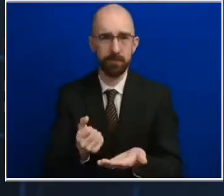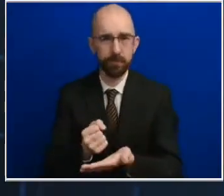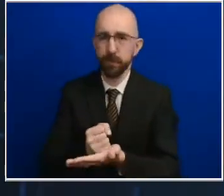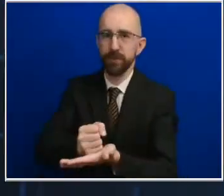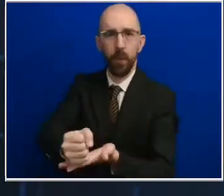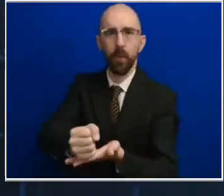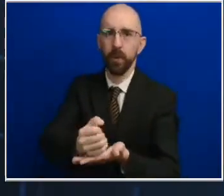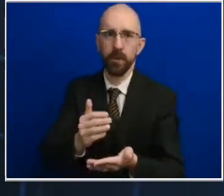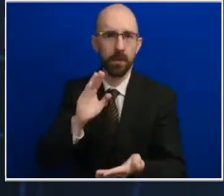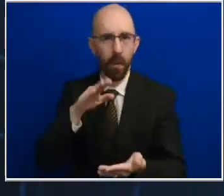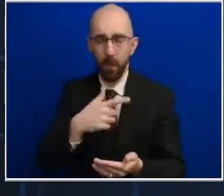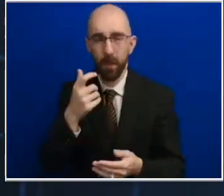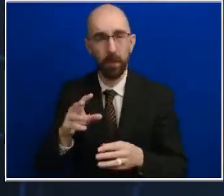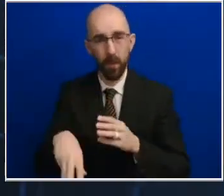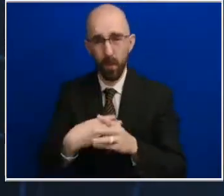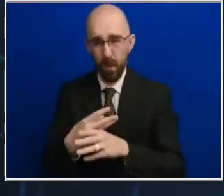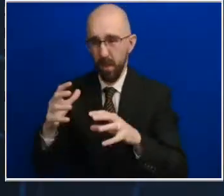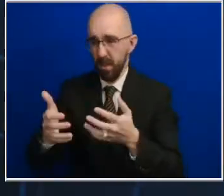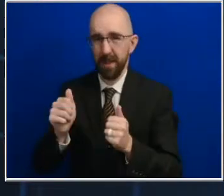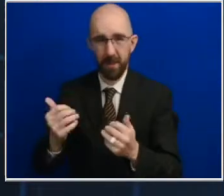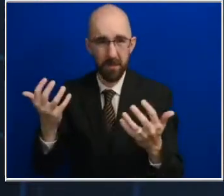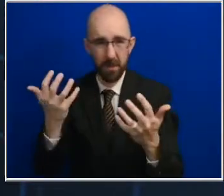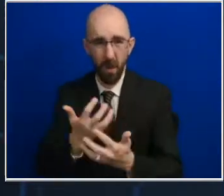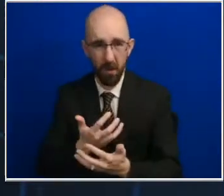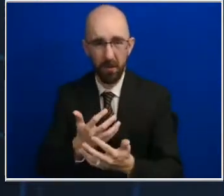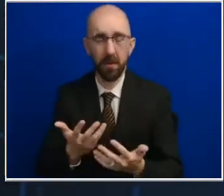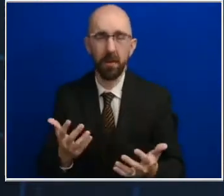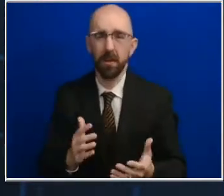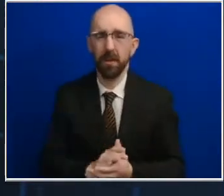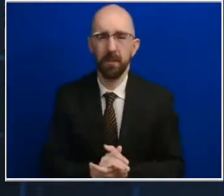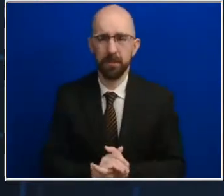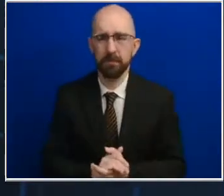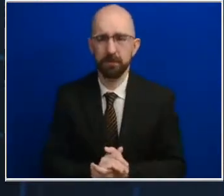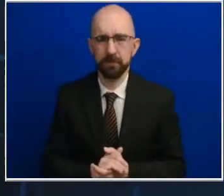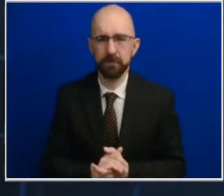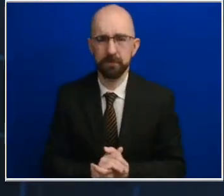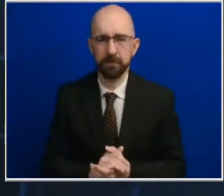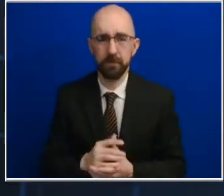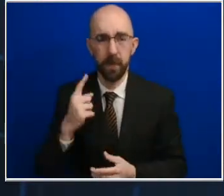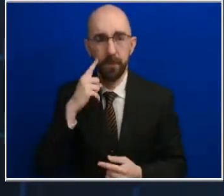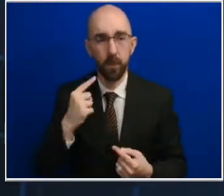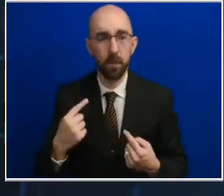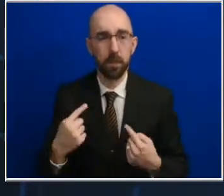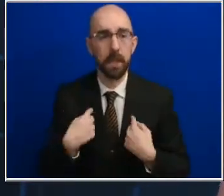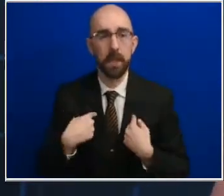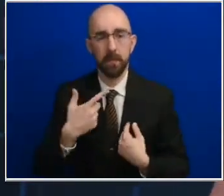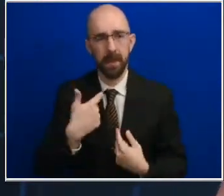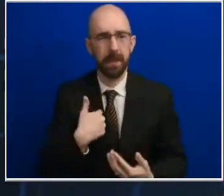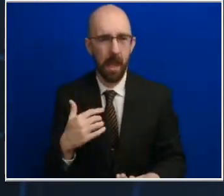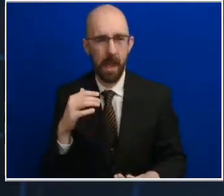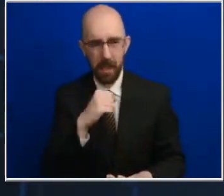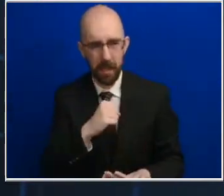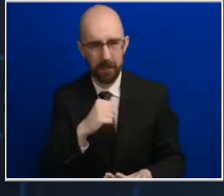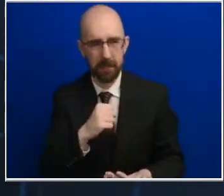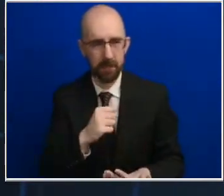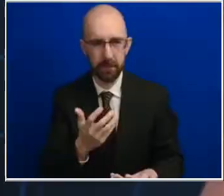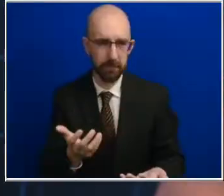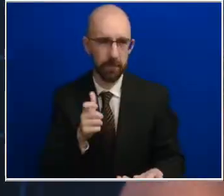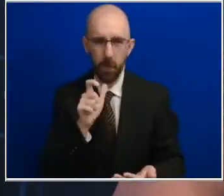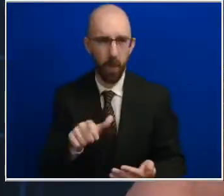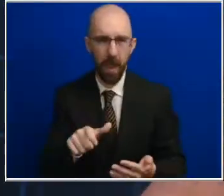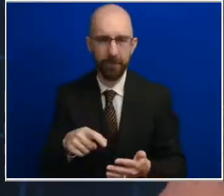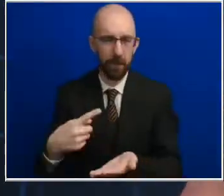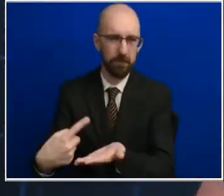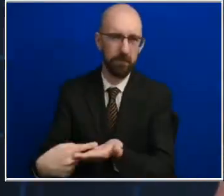the world can be dark, you know, and, you know, for me, because I guess if, you know, we don't have to go down that route, but,